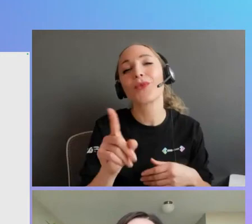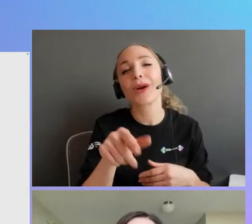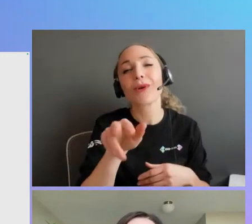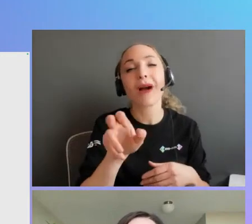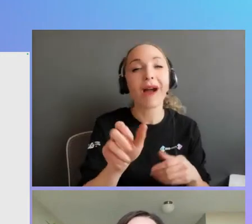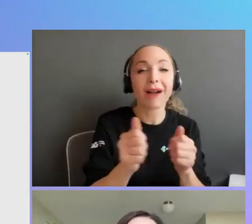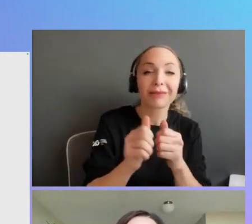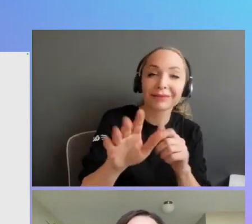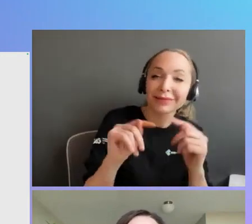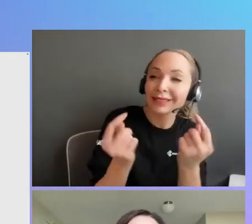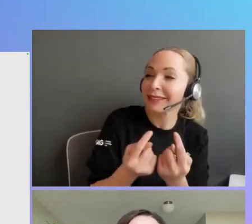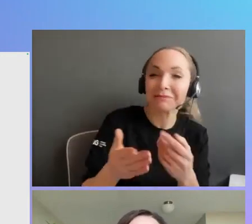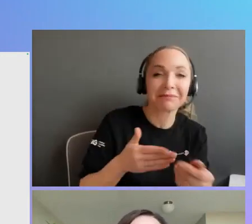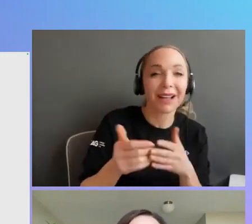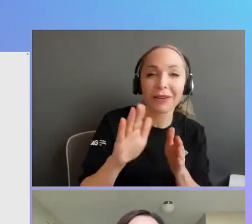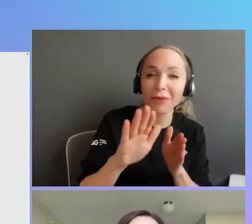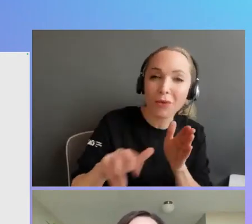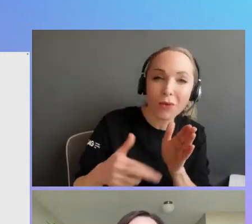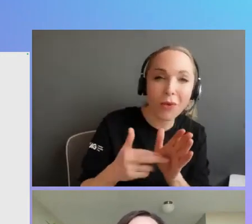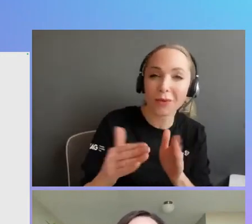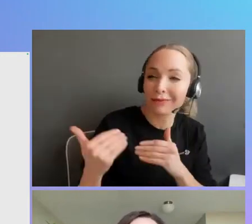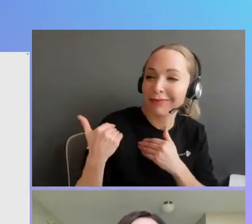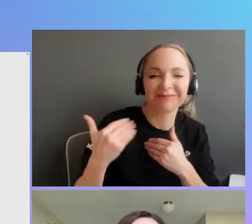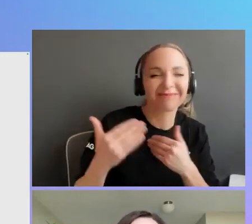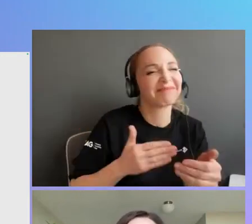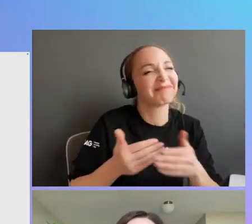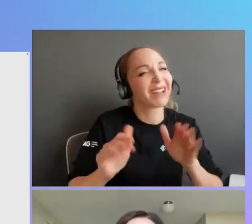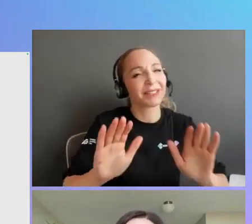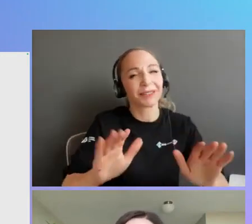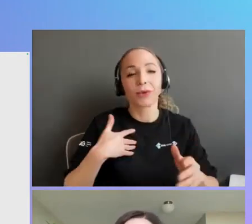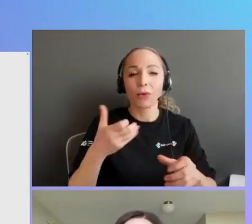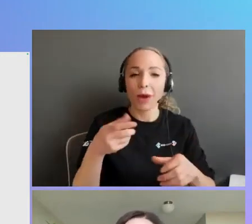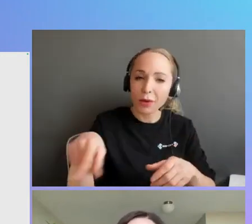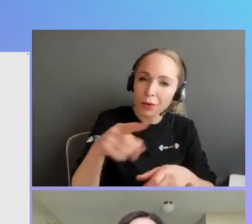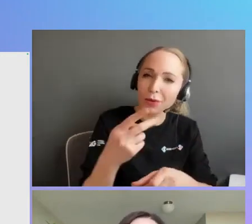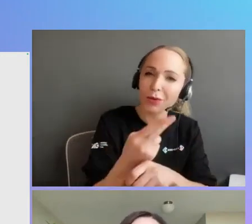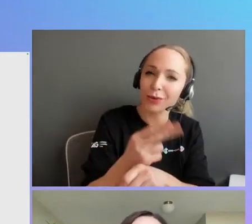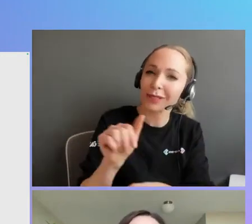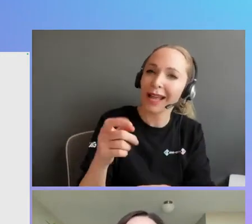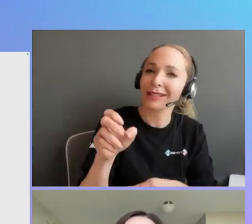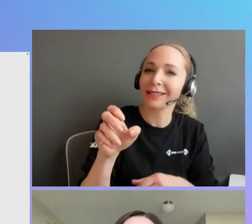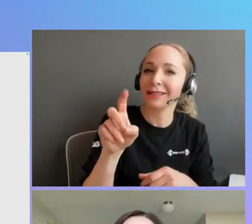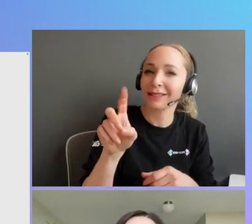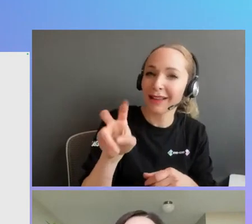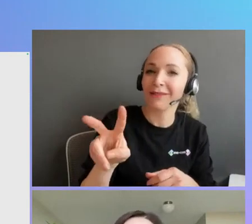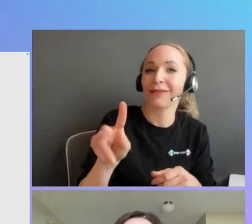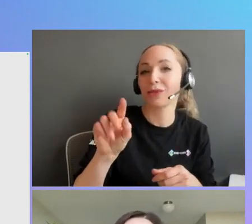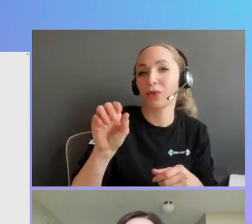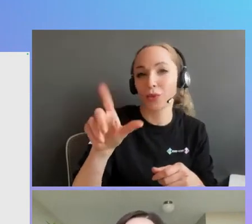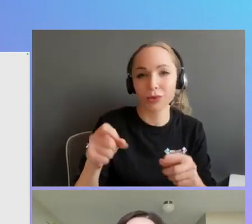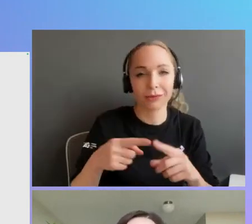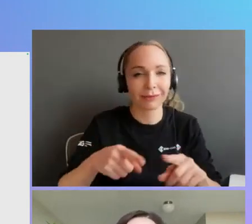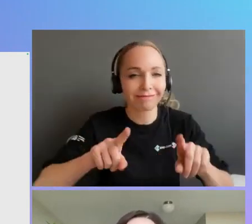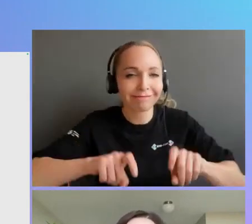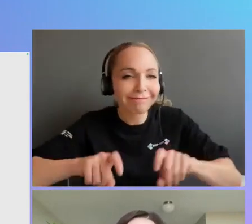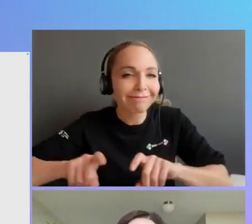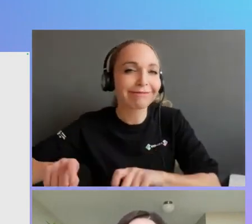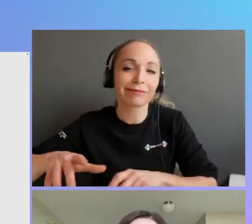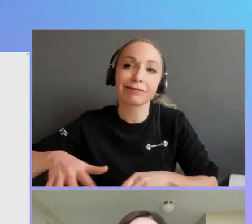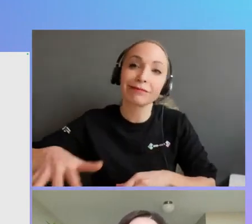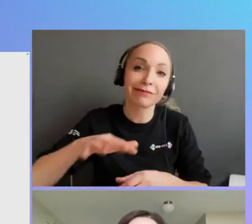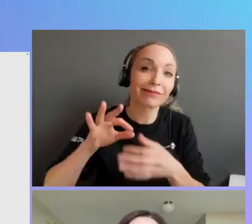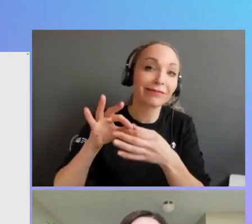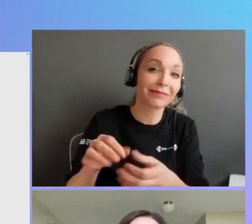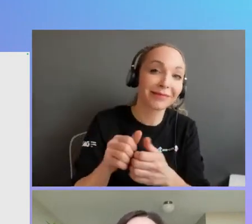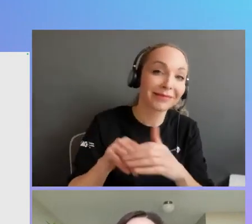or what your role is, we wanted to ensure that you can use DevTools Mobile to test for accessibility. So what I'm going to do is talk through the components